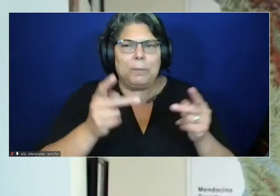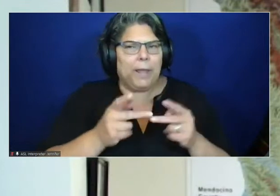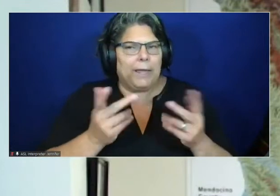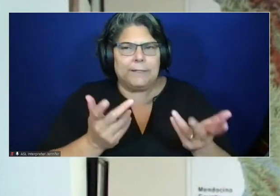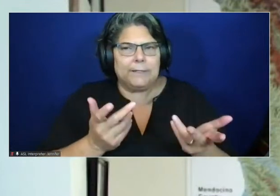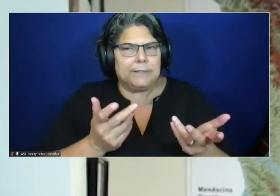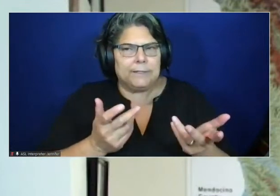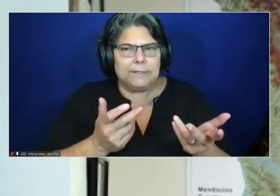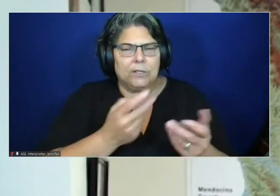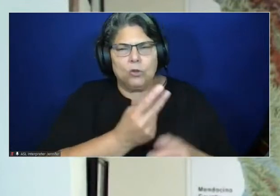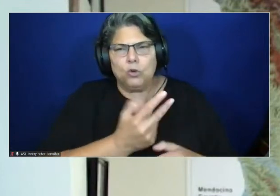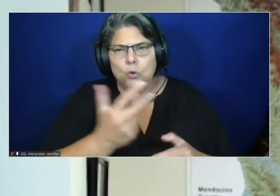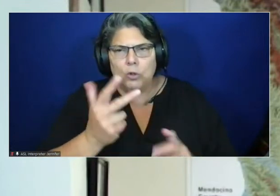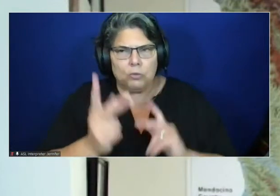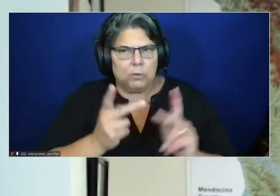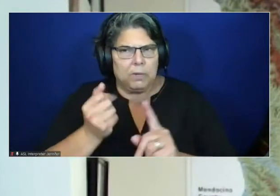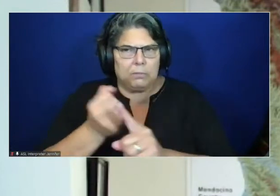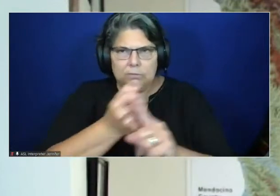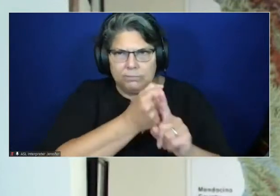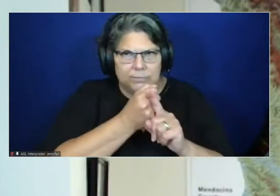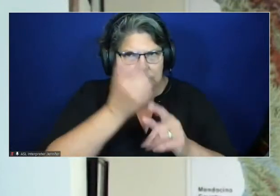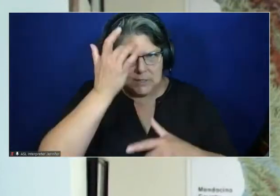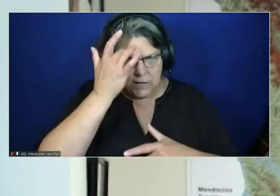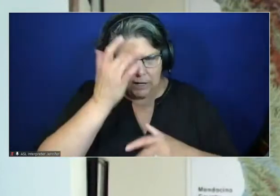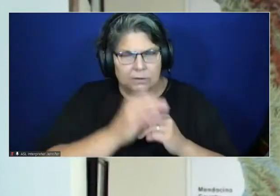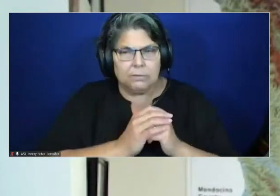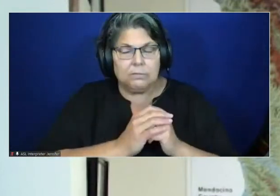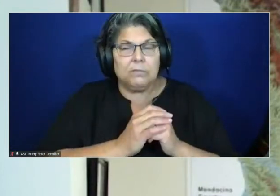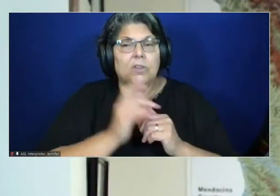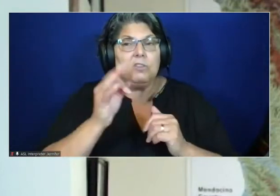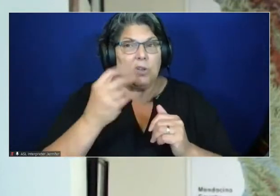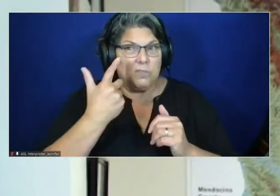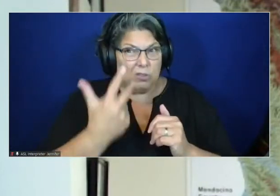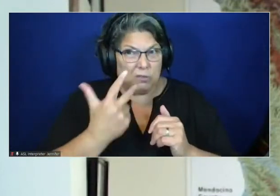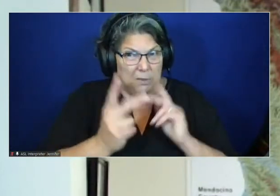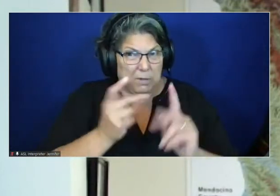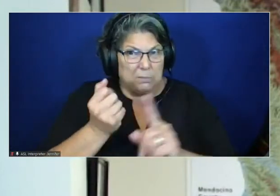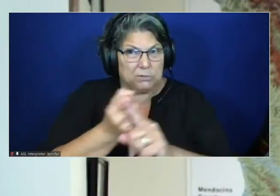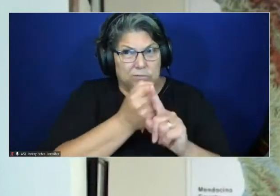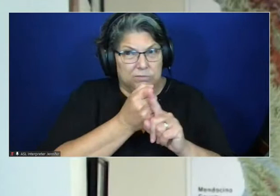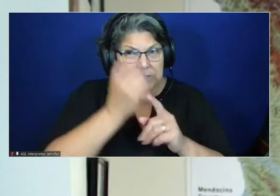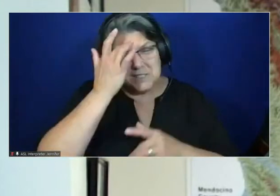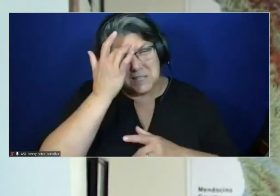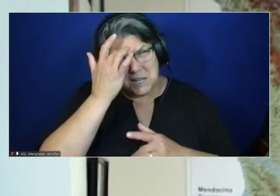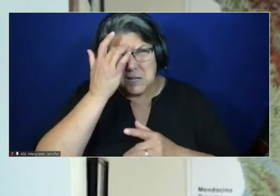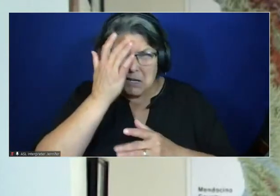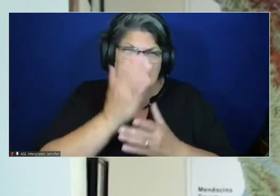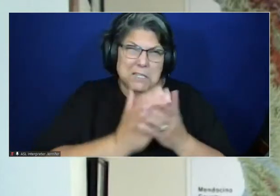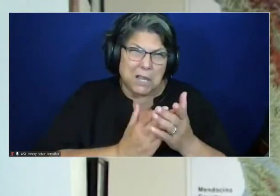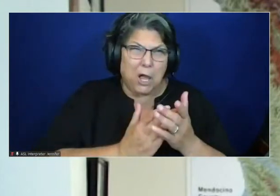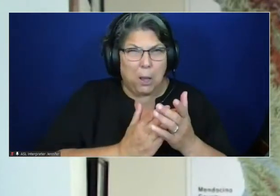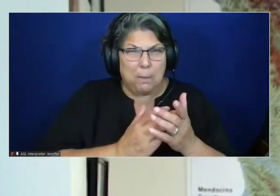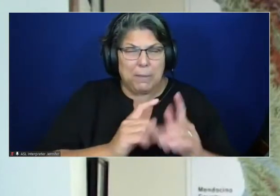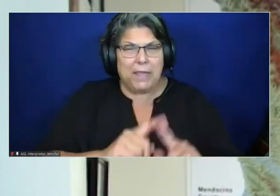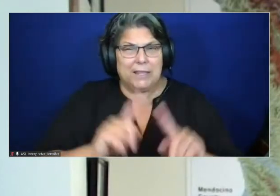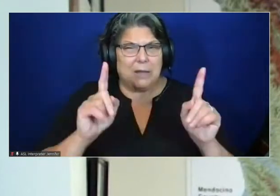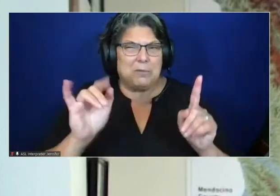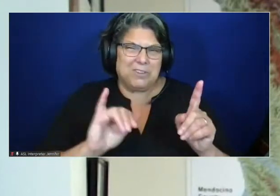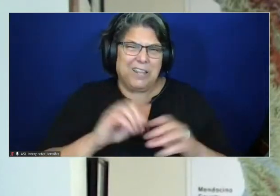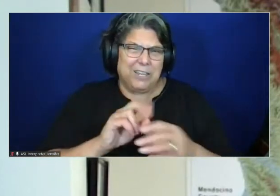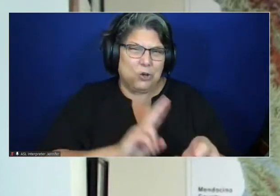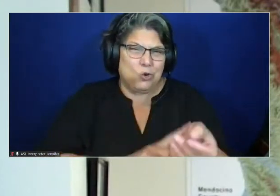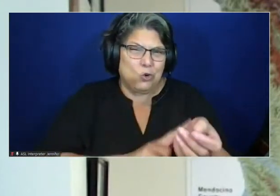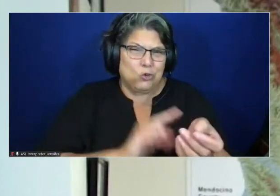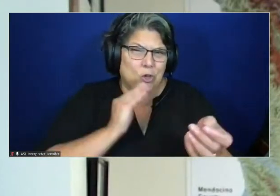the 2 or 3 infections. And so we want to see 3 infections, and there's some exceptions to that in congregate care like nursing